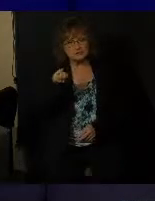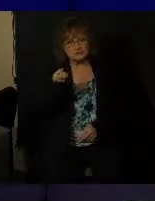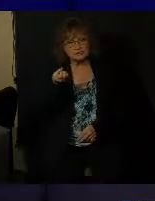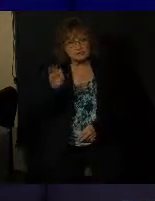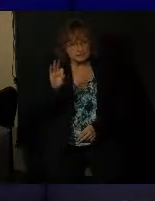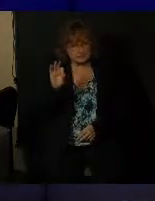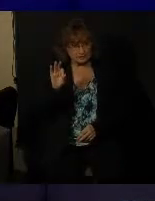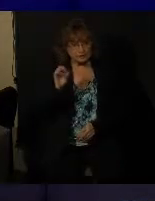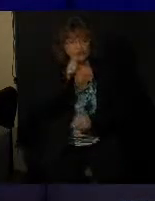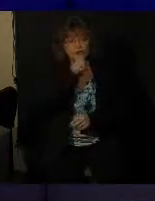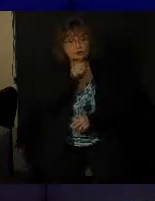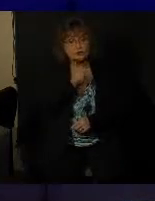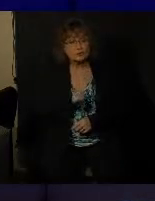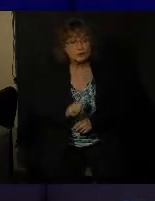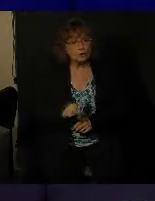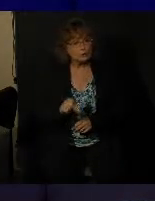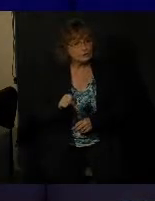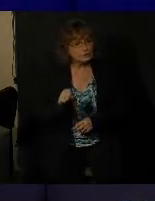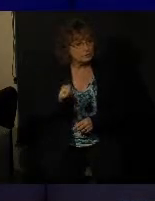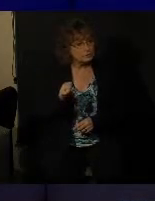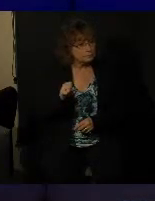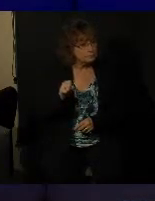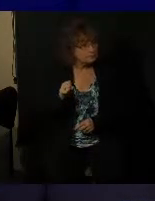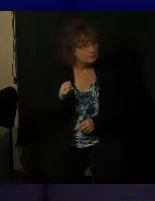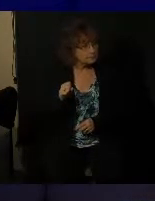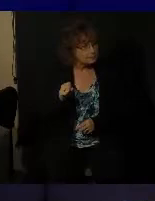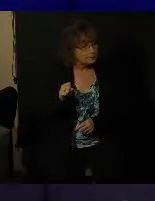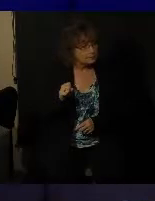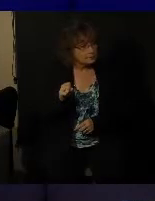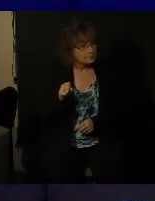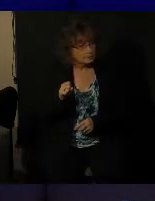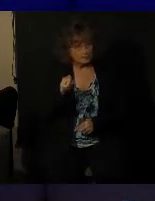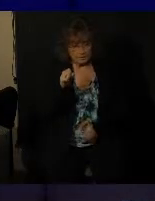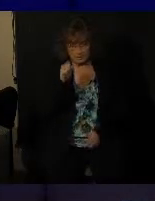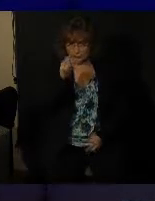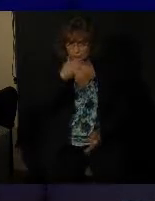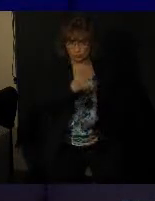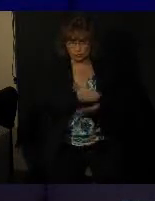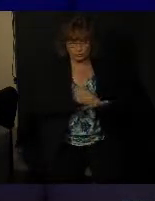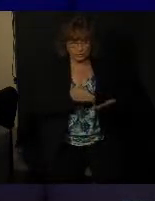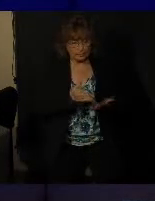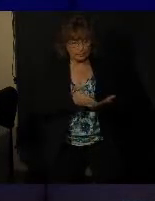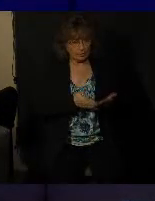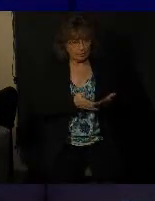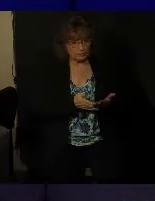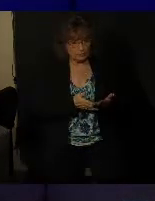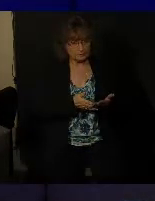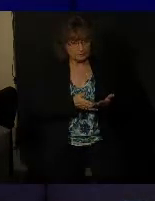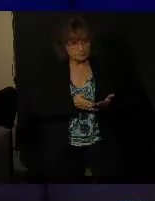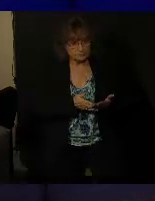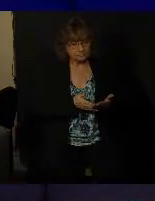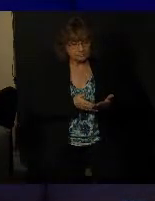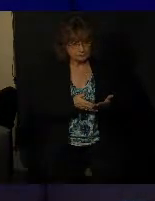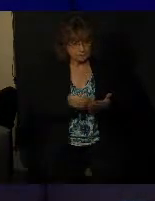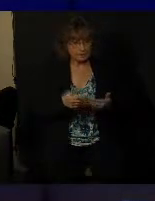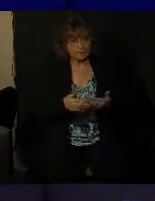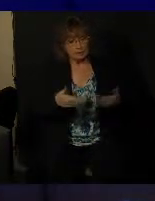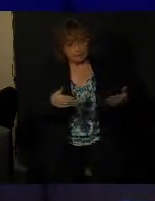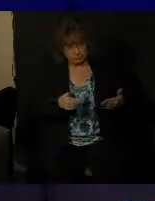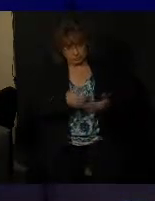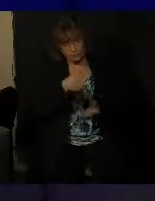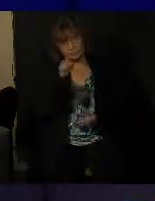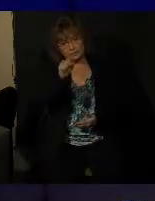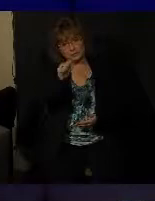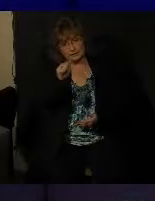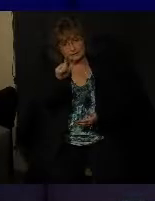testimony. I'm basically going to break this up into three parts, before Salem, during Salem, and after Salem.